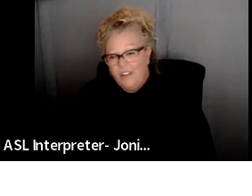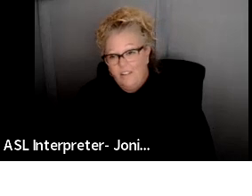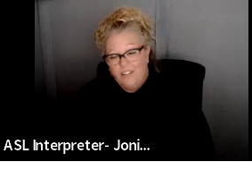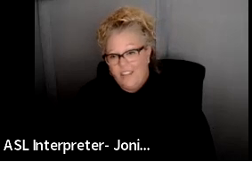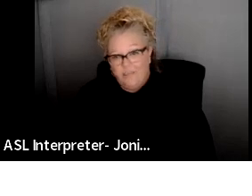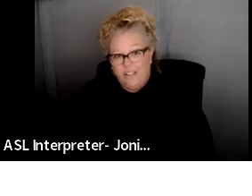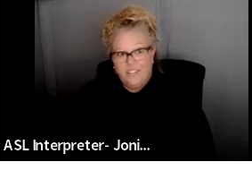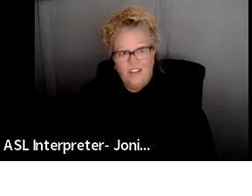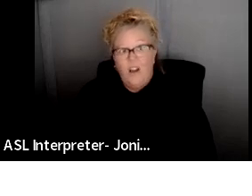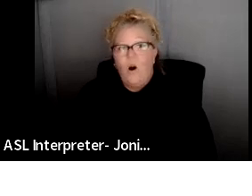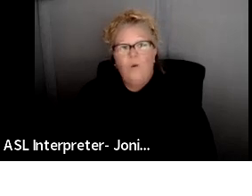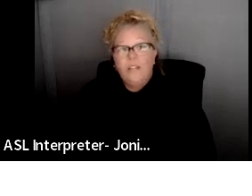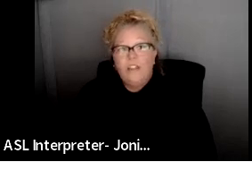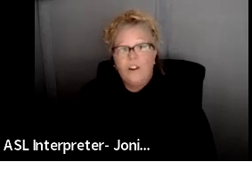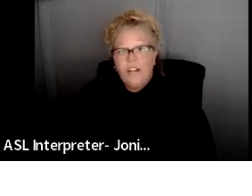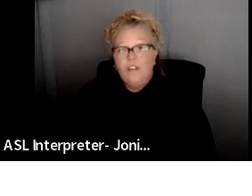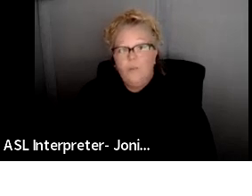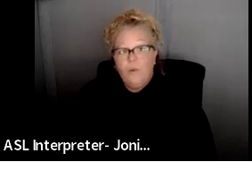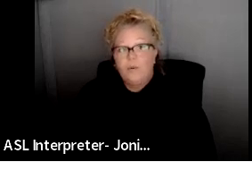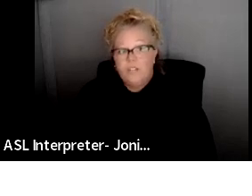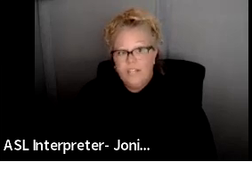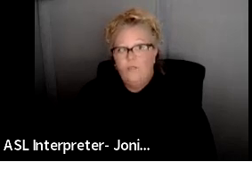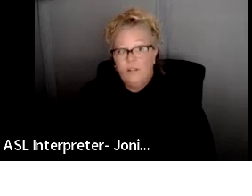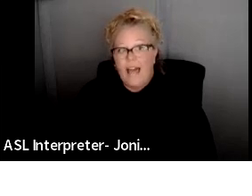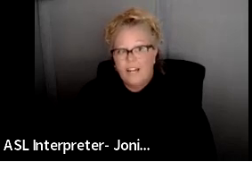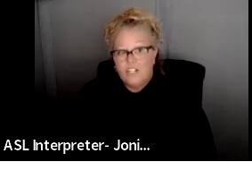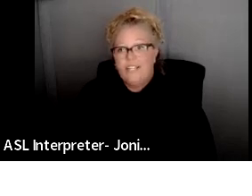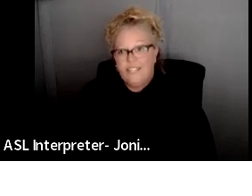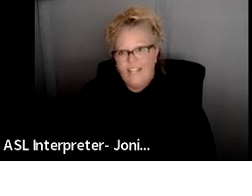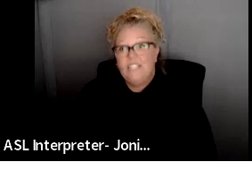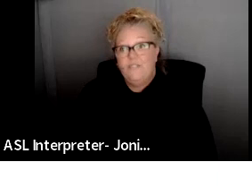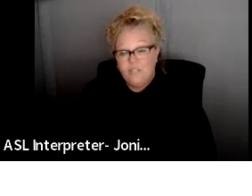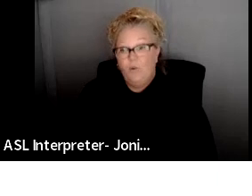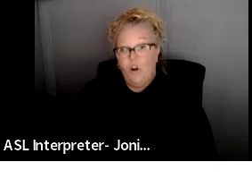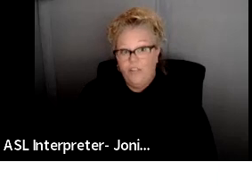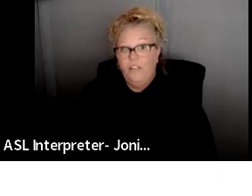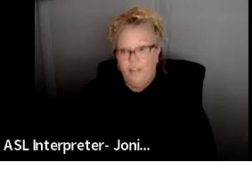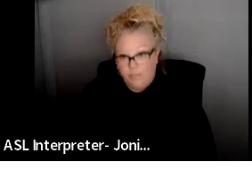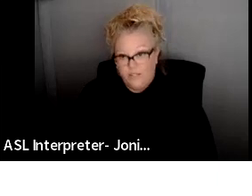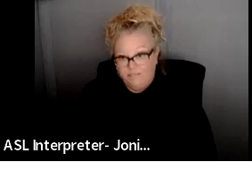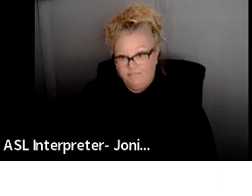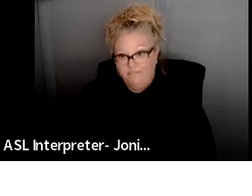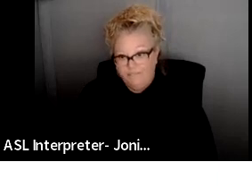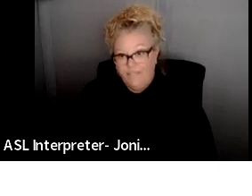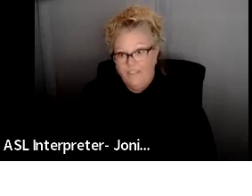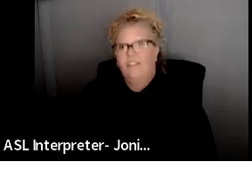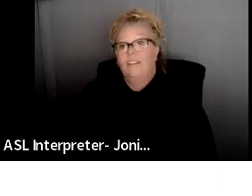false statements. Only 30 to 40% of what's actually said is visible on the lips.